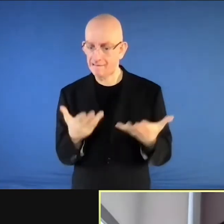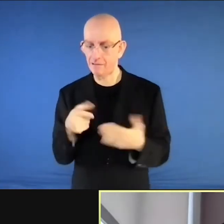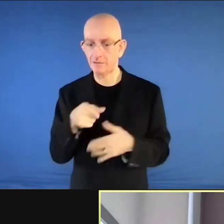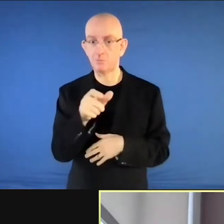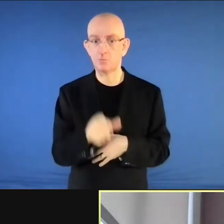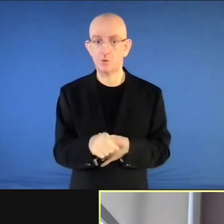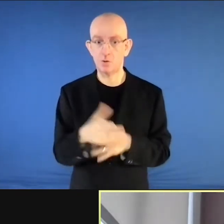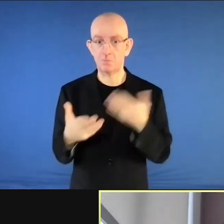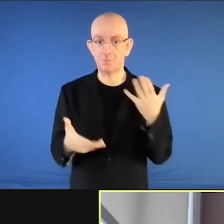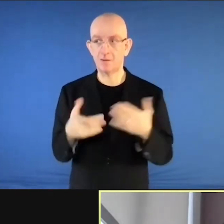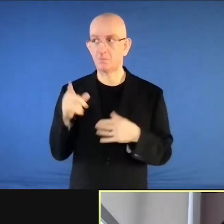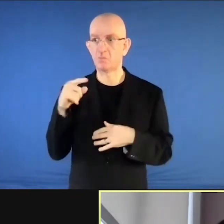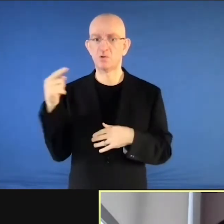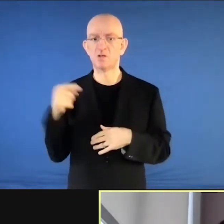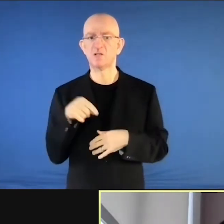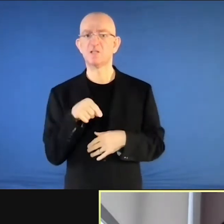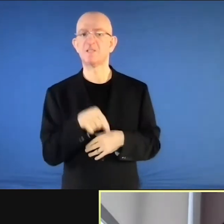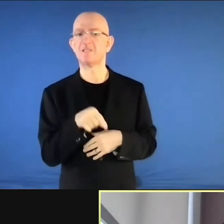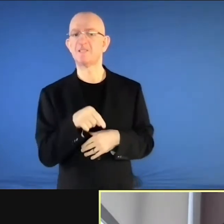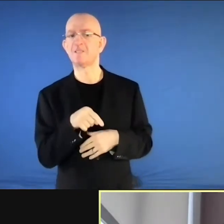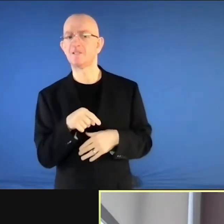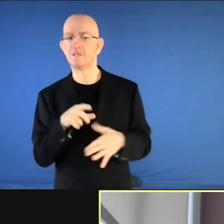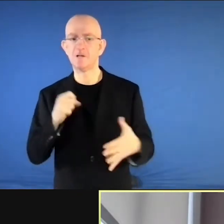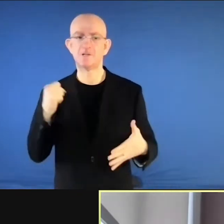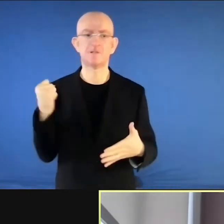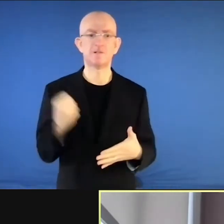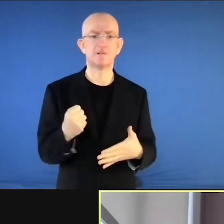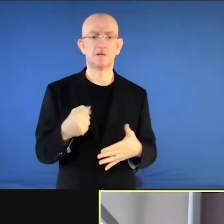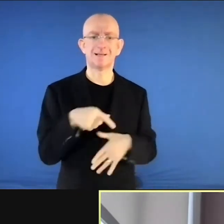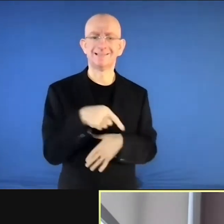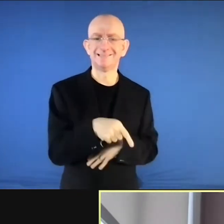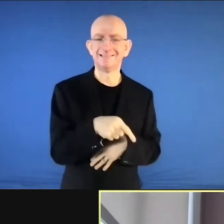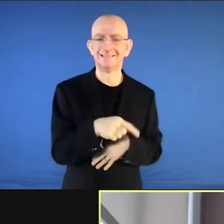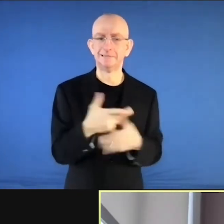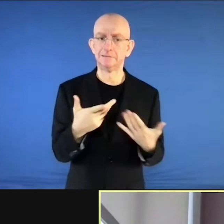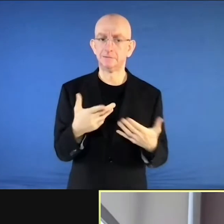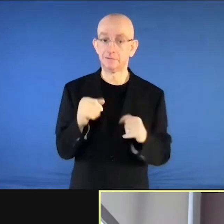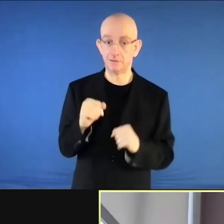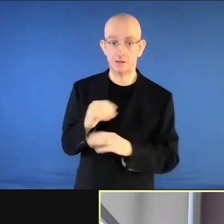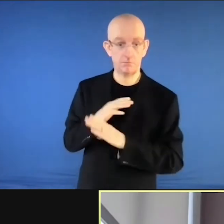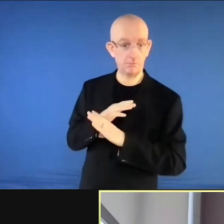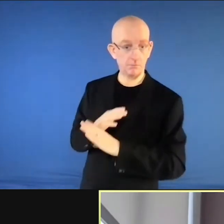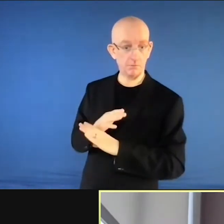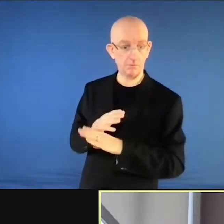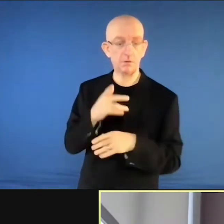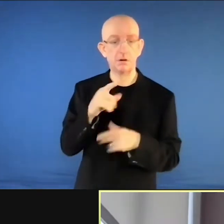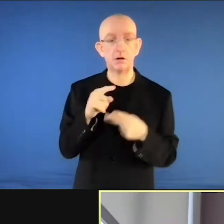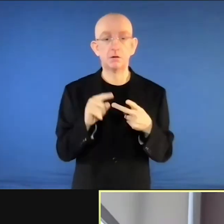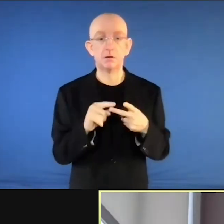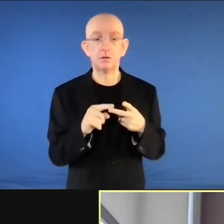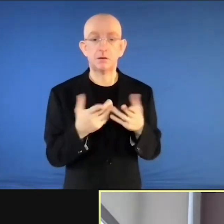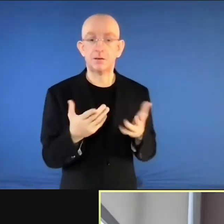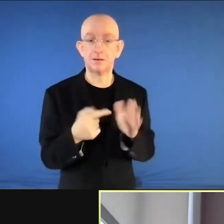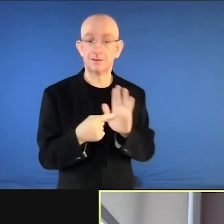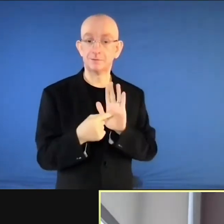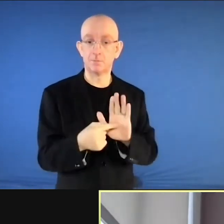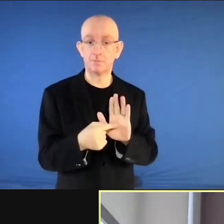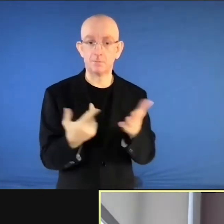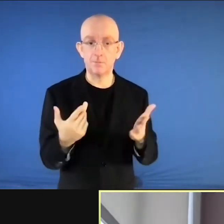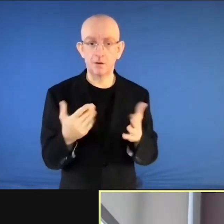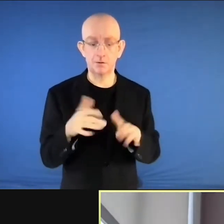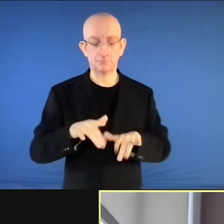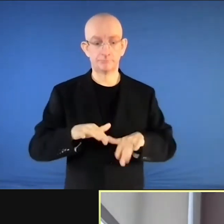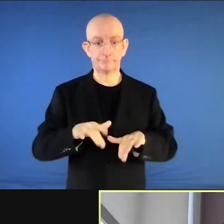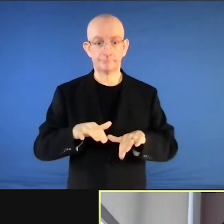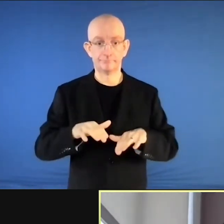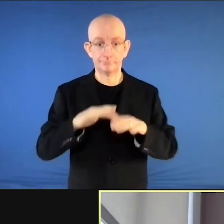to interception. So when we consider the compounding effects of all these factors, one can clearly see why the